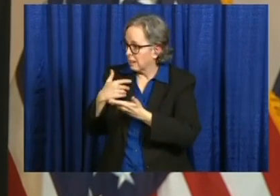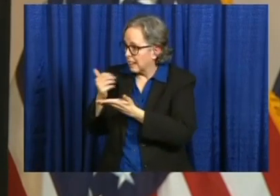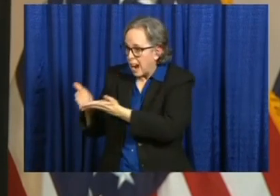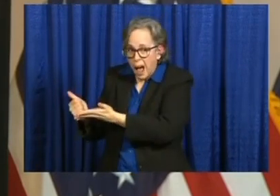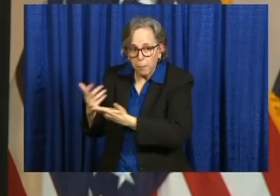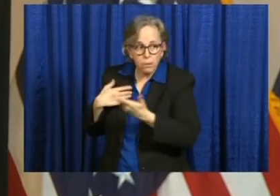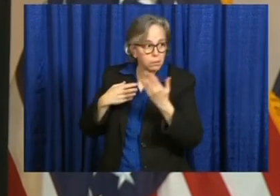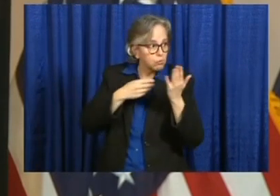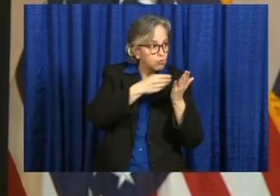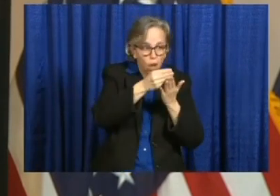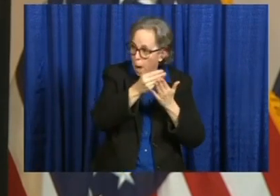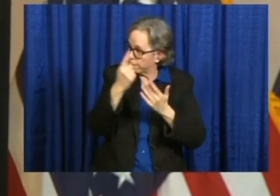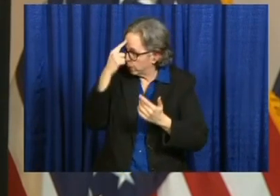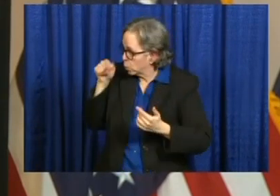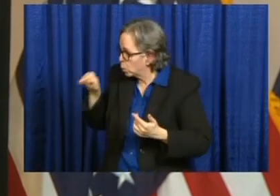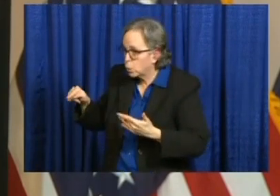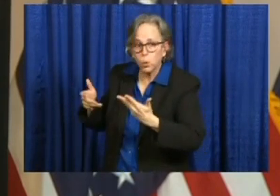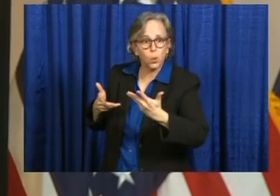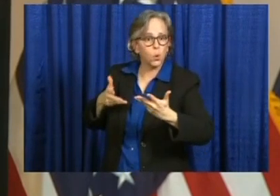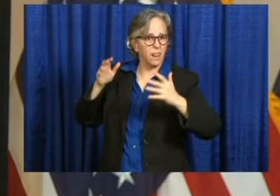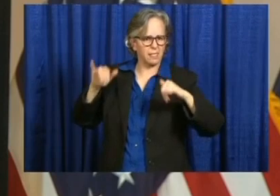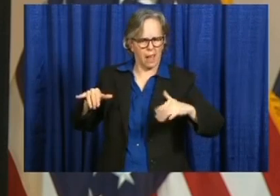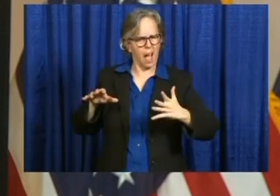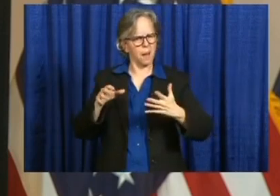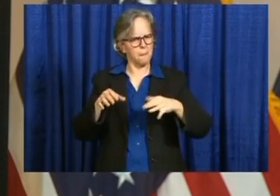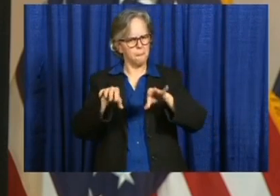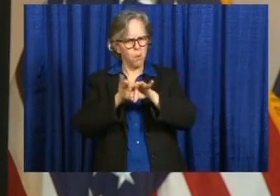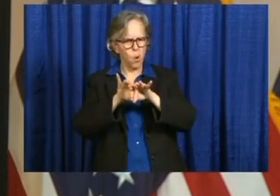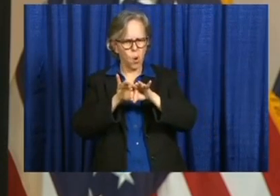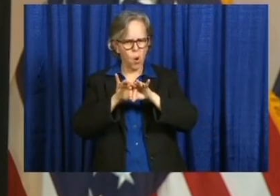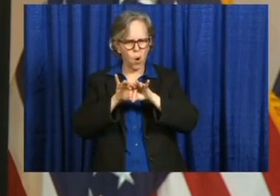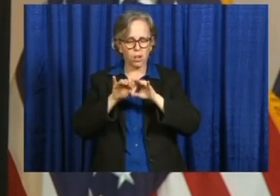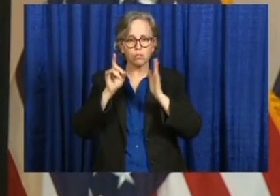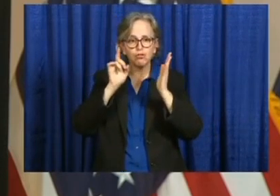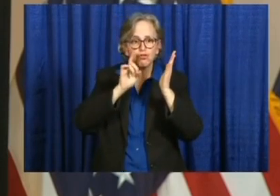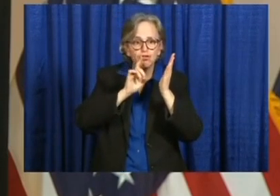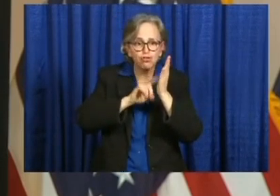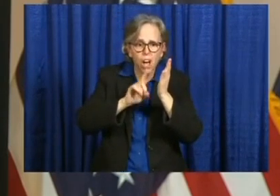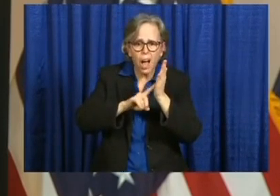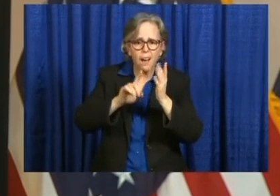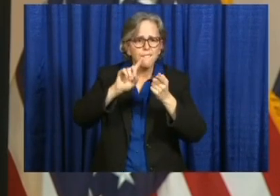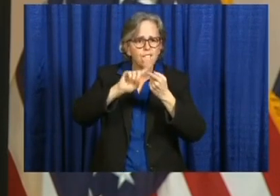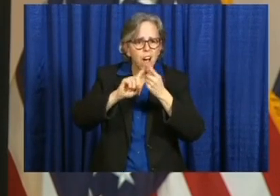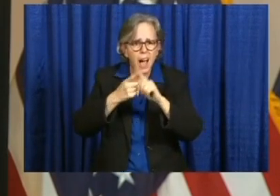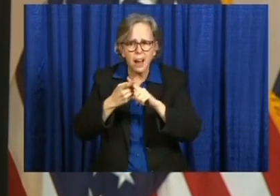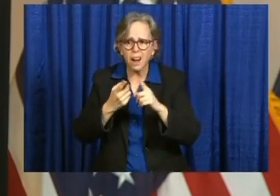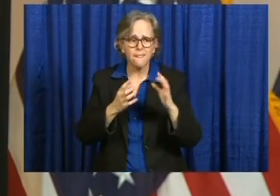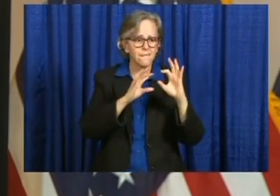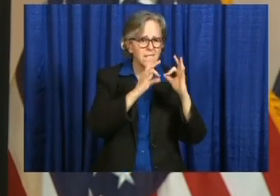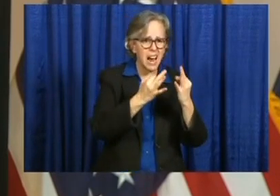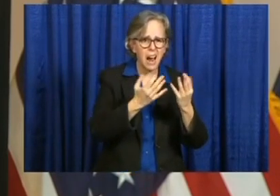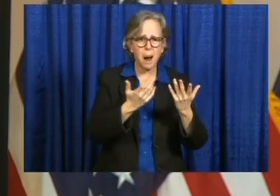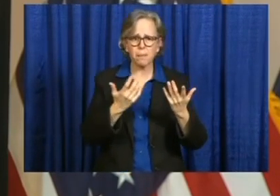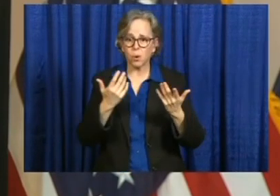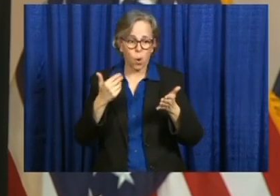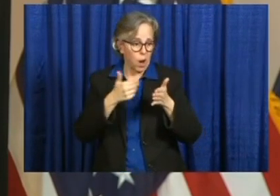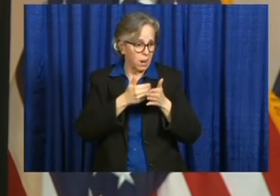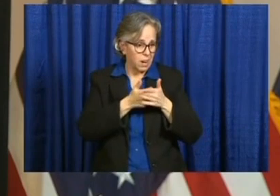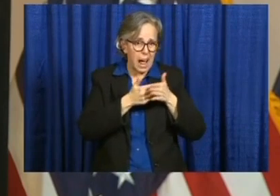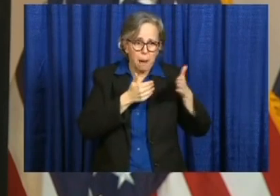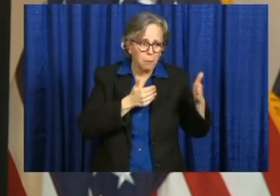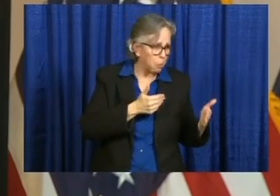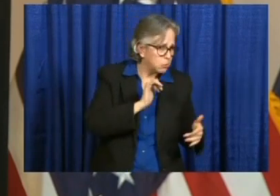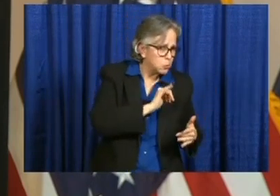emphasize checking on friends and family and neighbors who live alone is really important right now. It